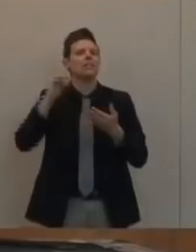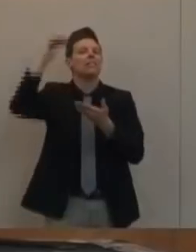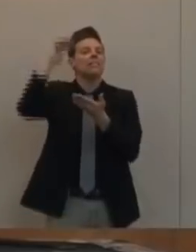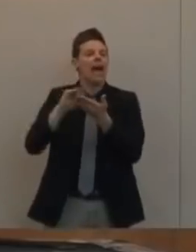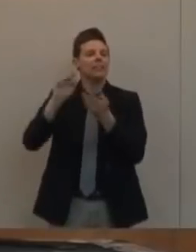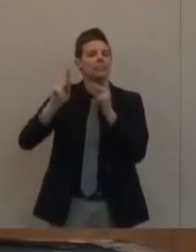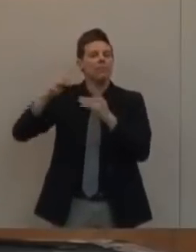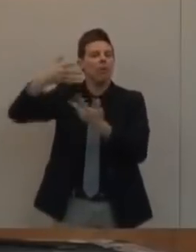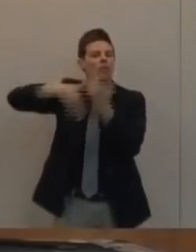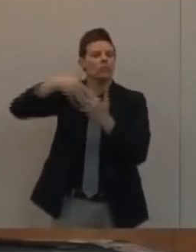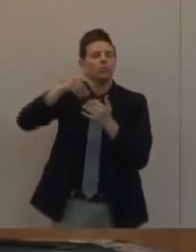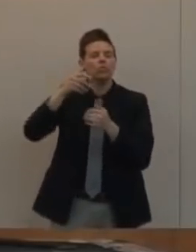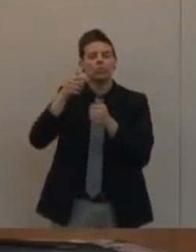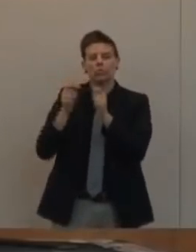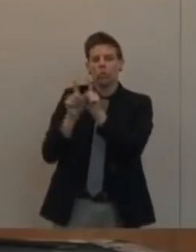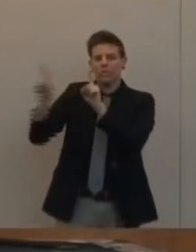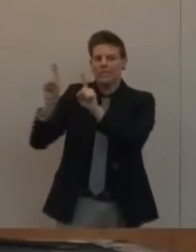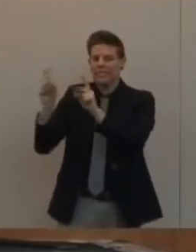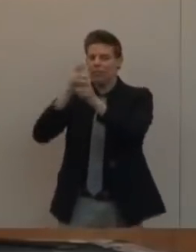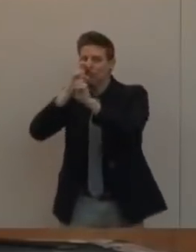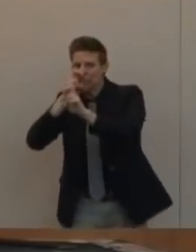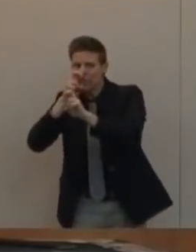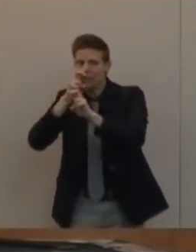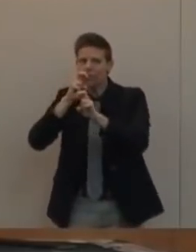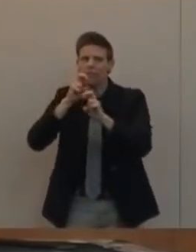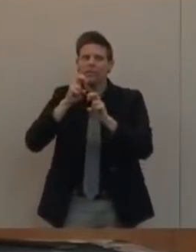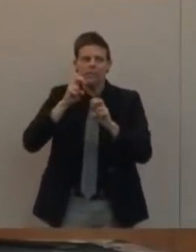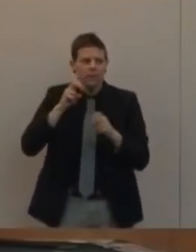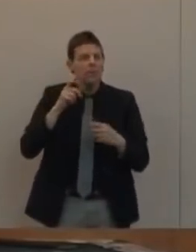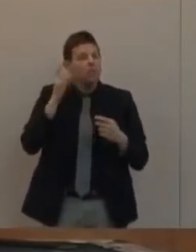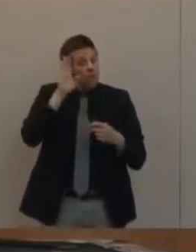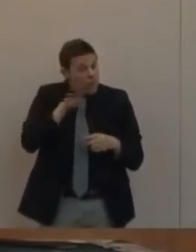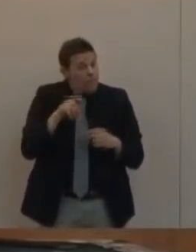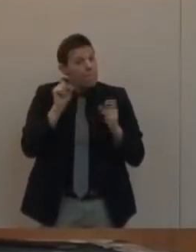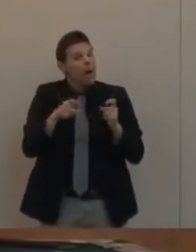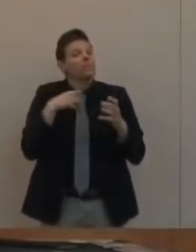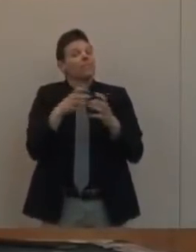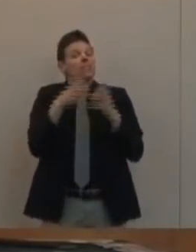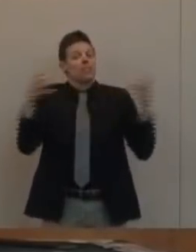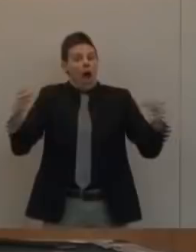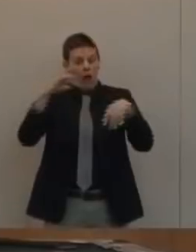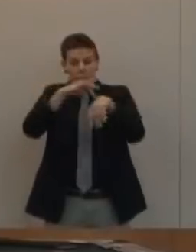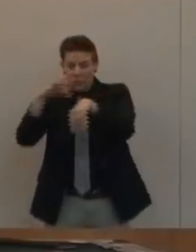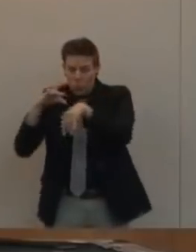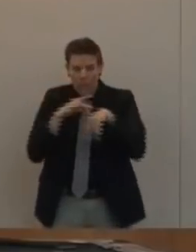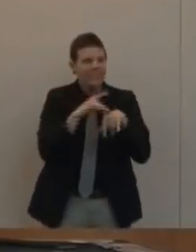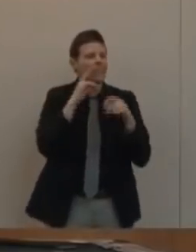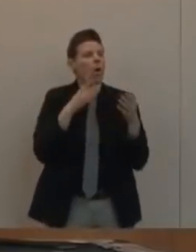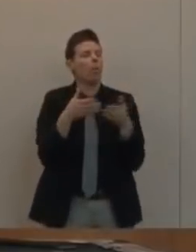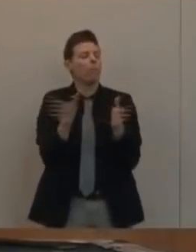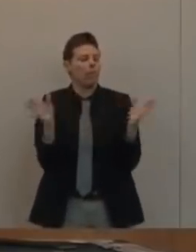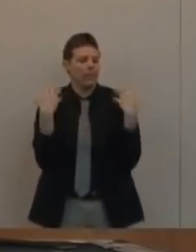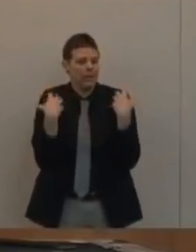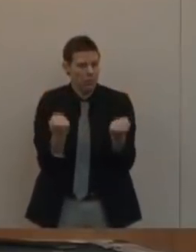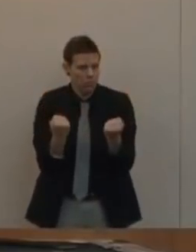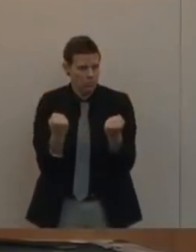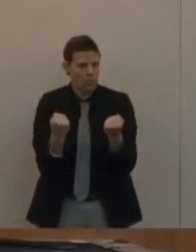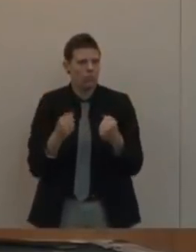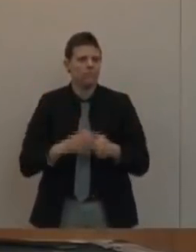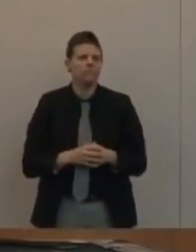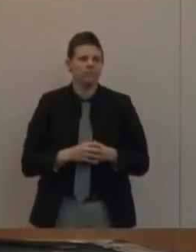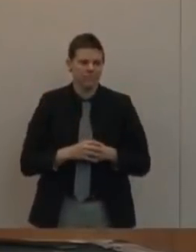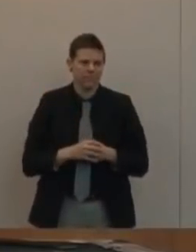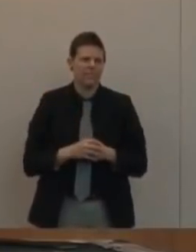incredible resources in public health. Well, I would agree with that, and we're going to have to really talk about how we rebuild the public